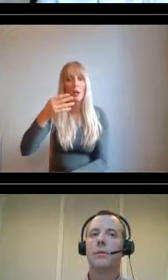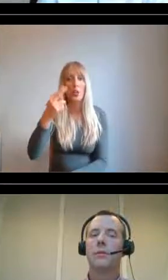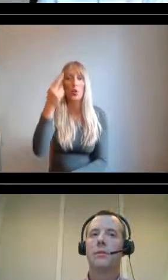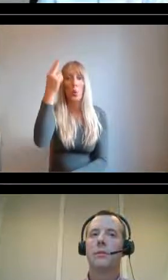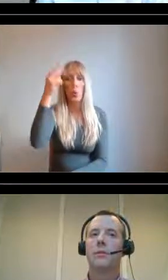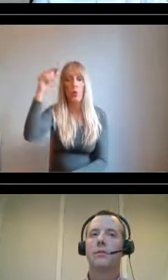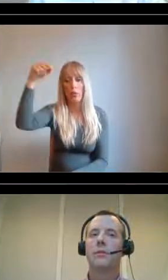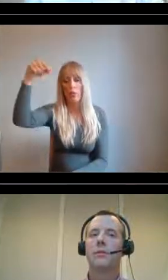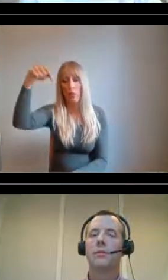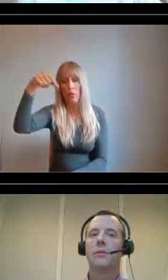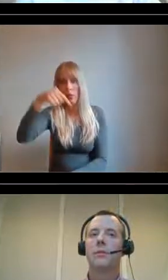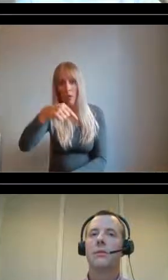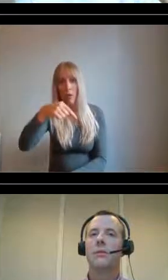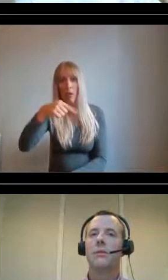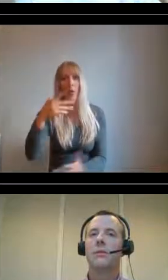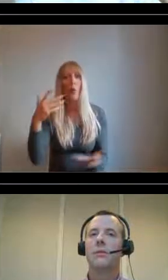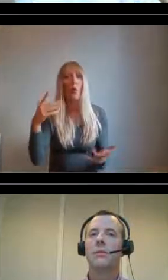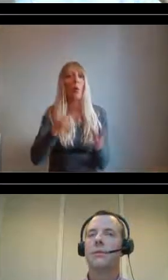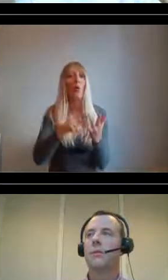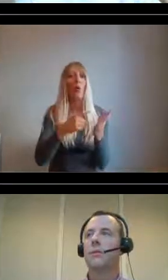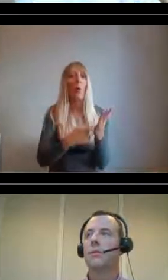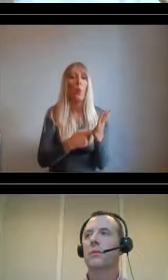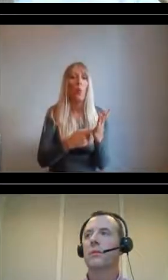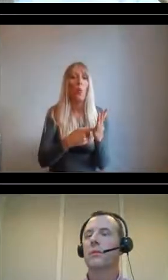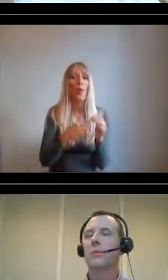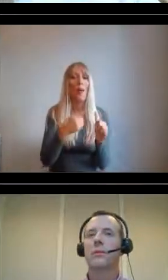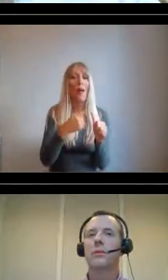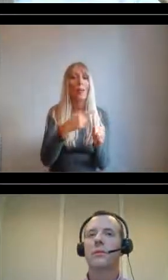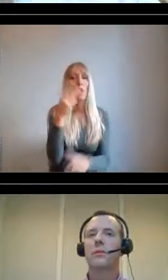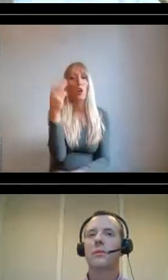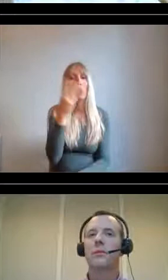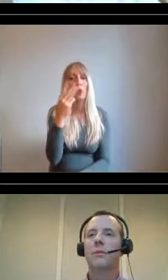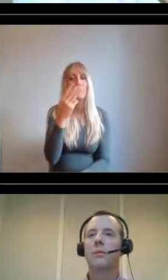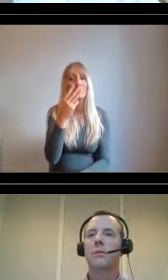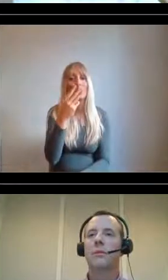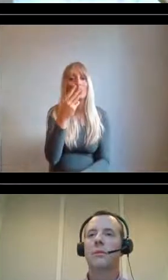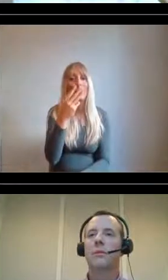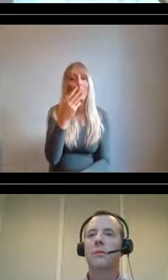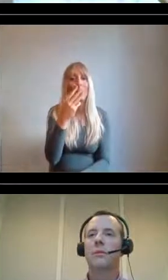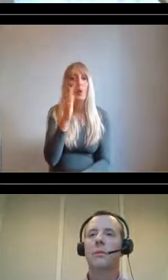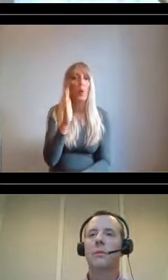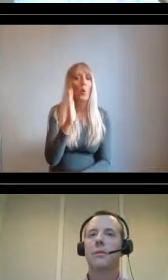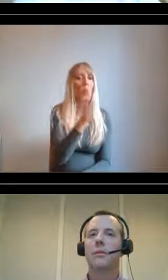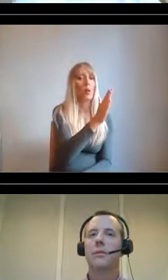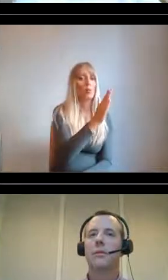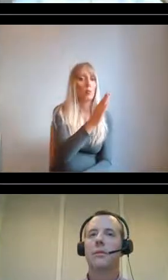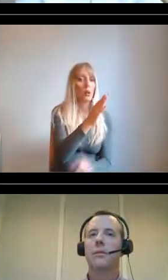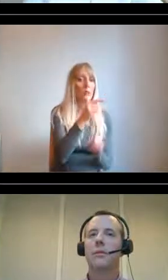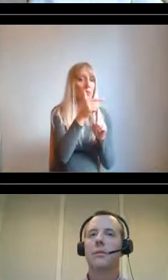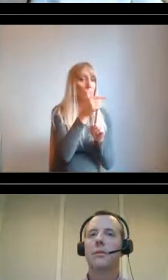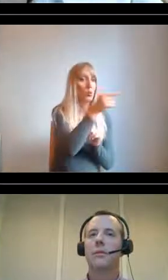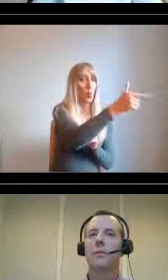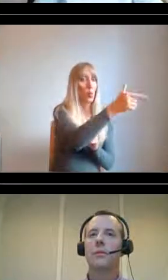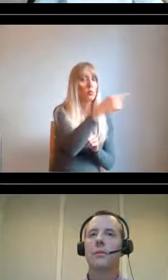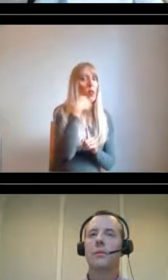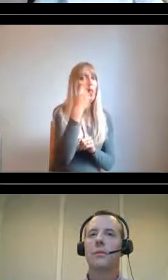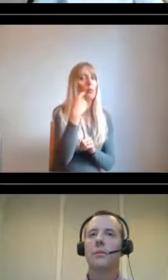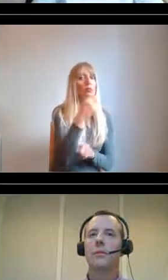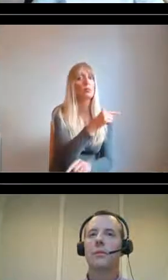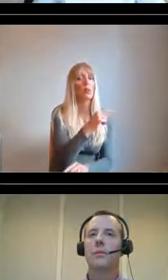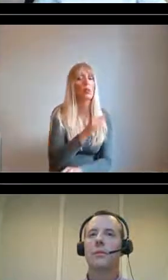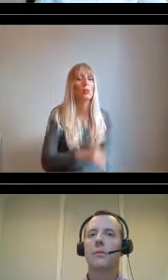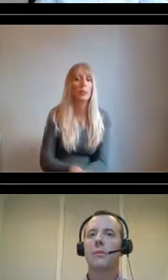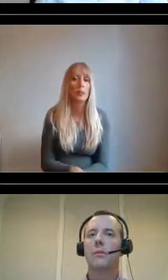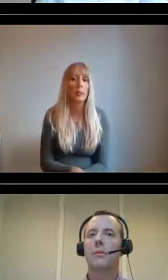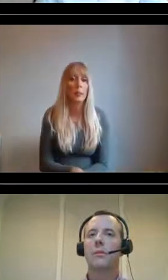and going north, or via the A13 going westbound towards London. So those are really the only